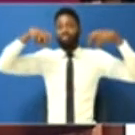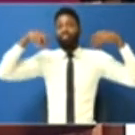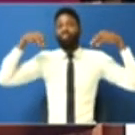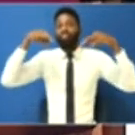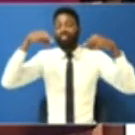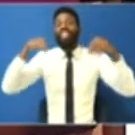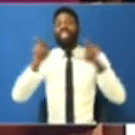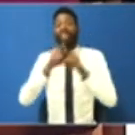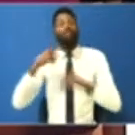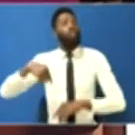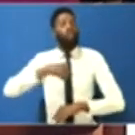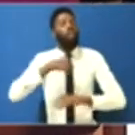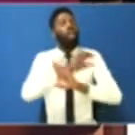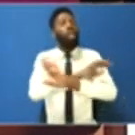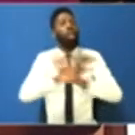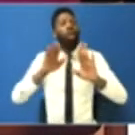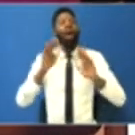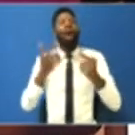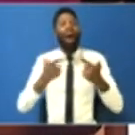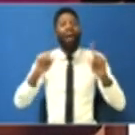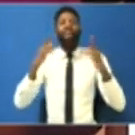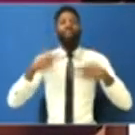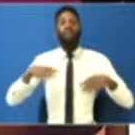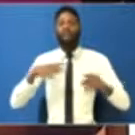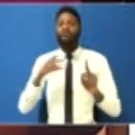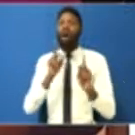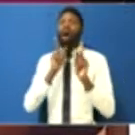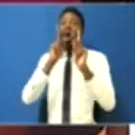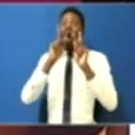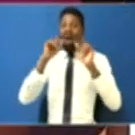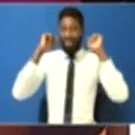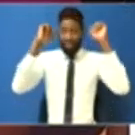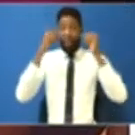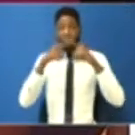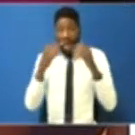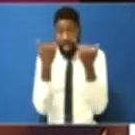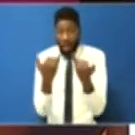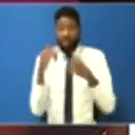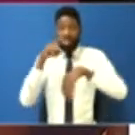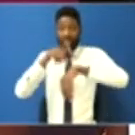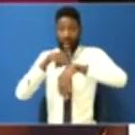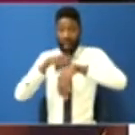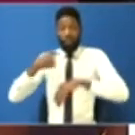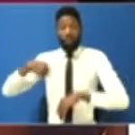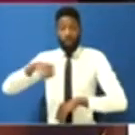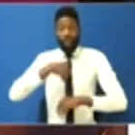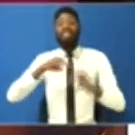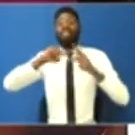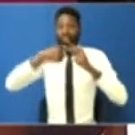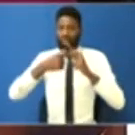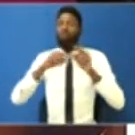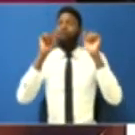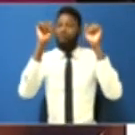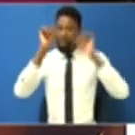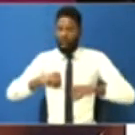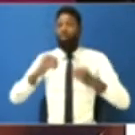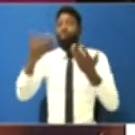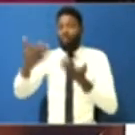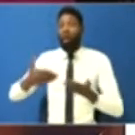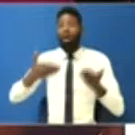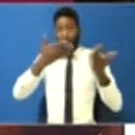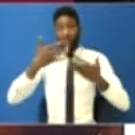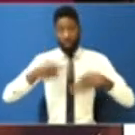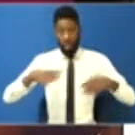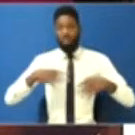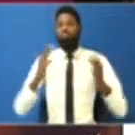not permit any cheers or jeers except now when we turn our attention to the debate platform to welcome the candidates